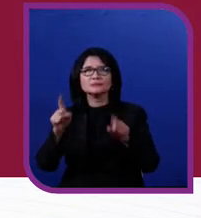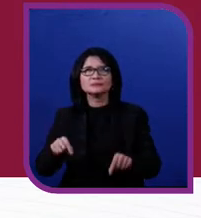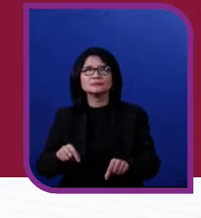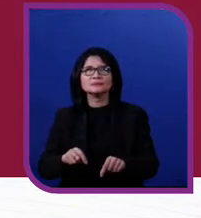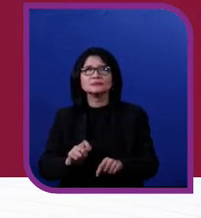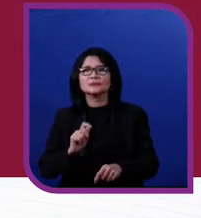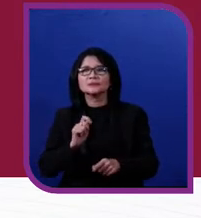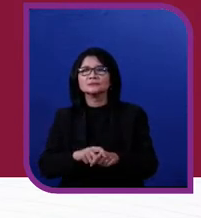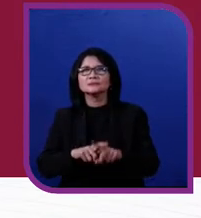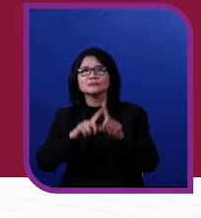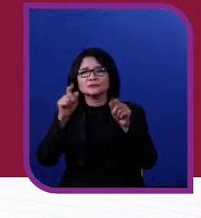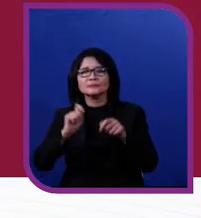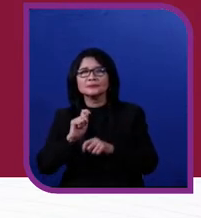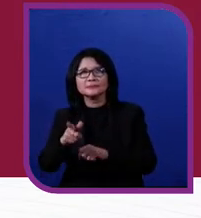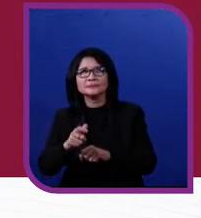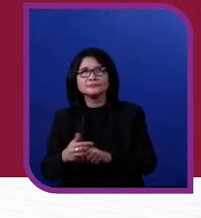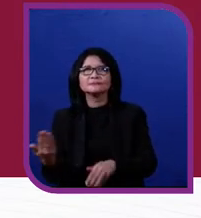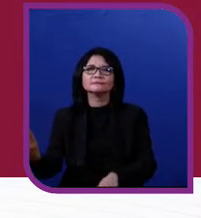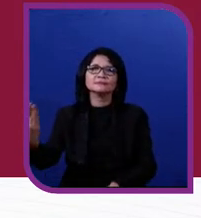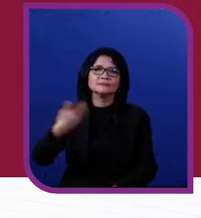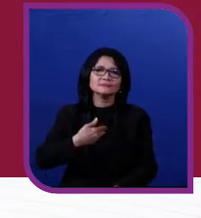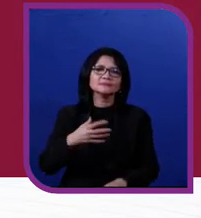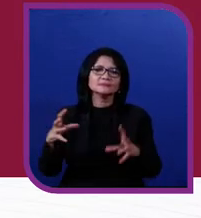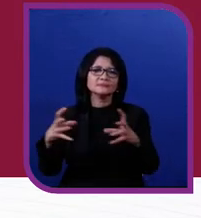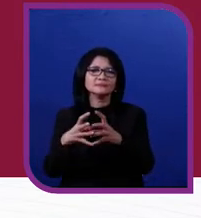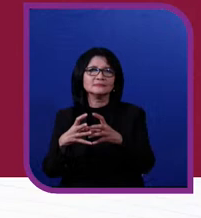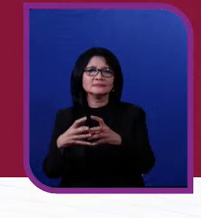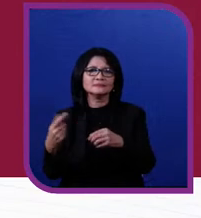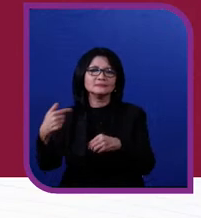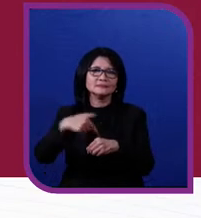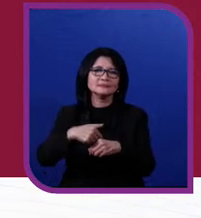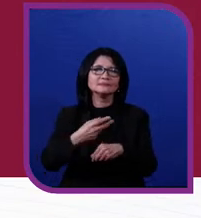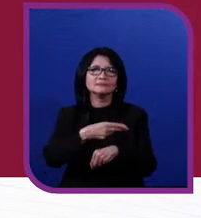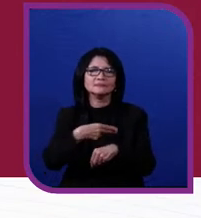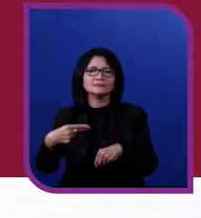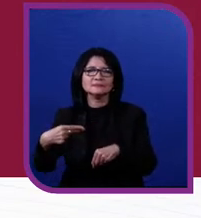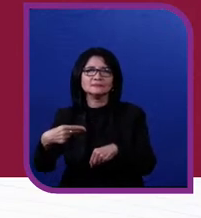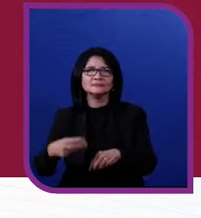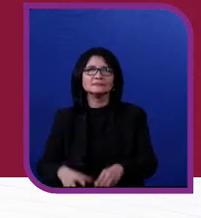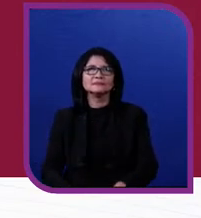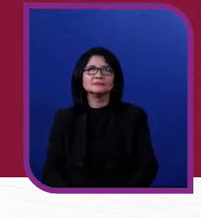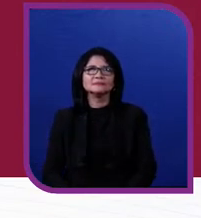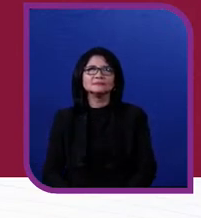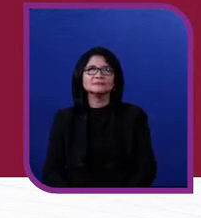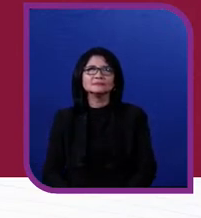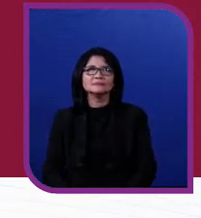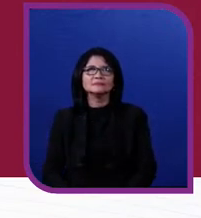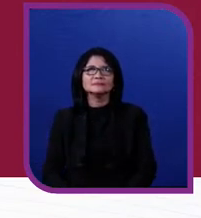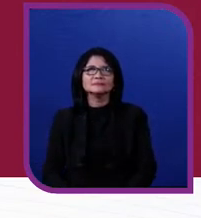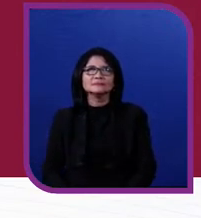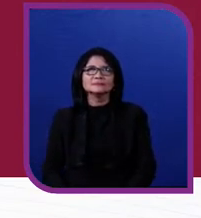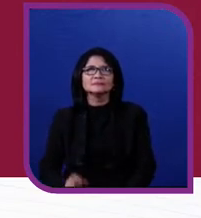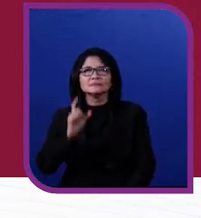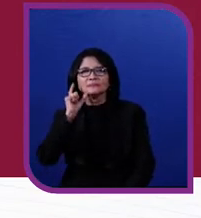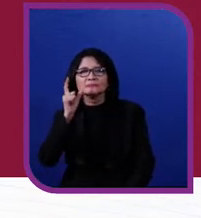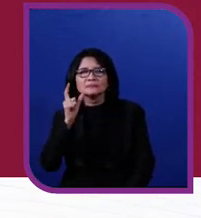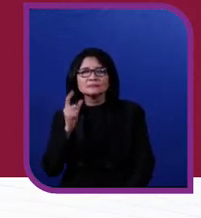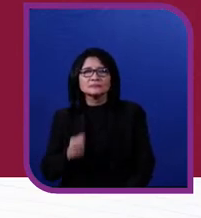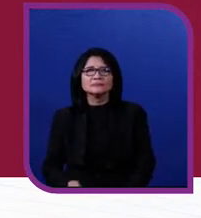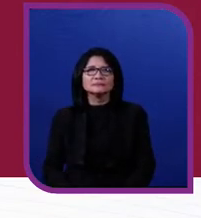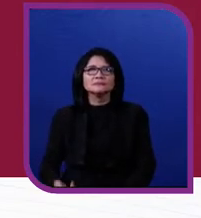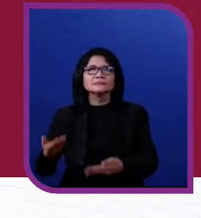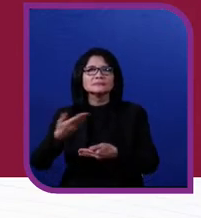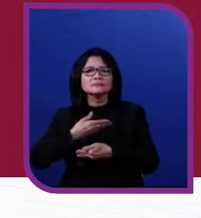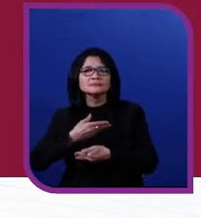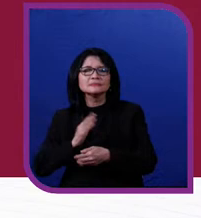axc600 out time to give ah like sharing Seasons info